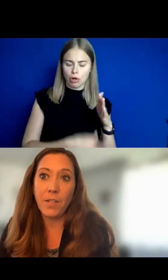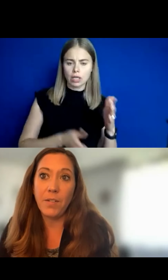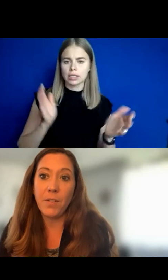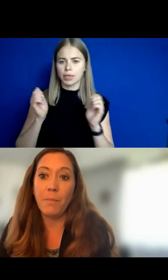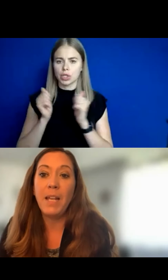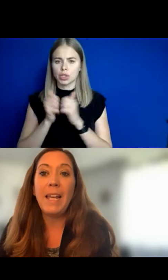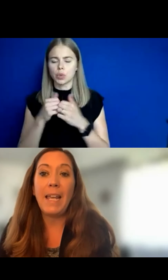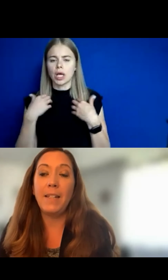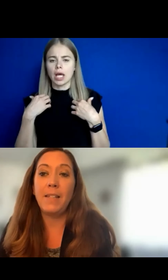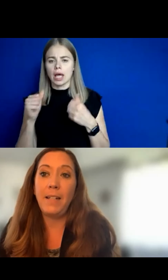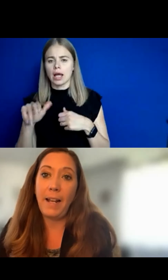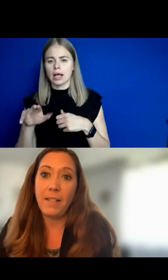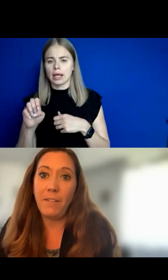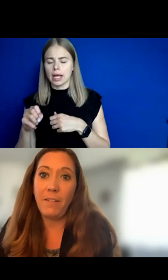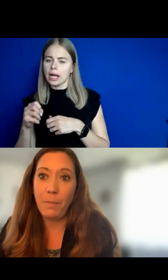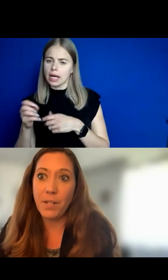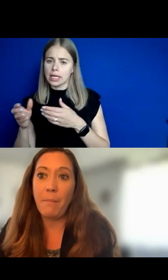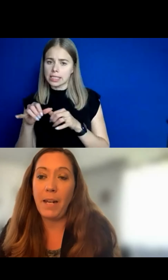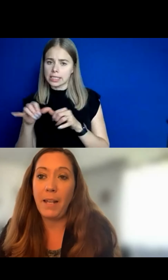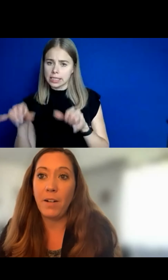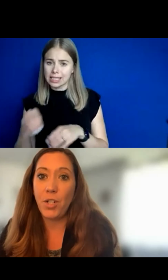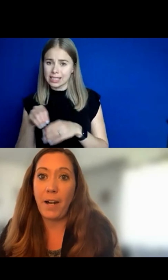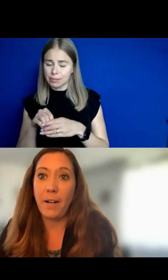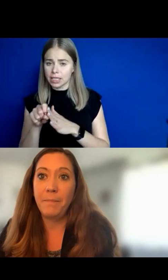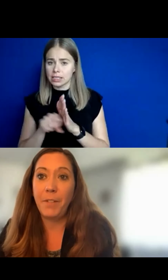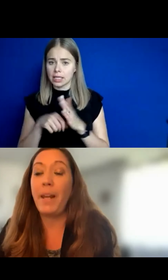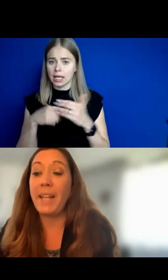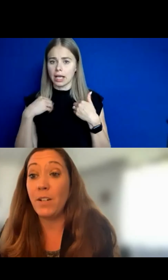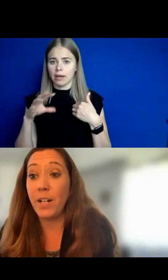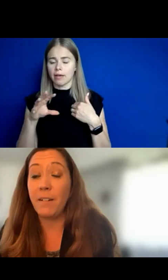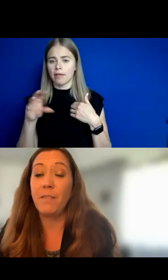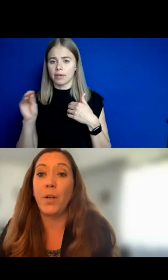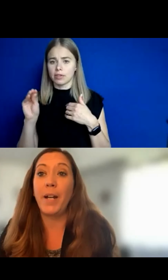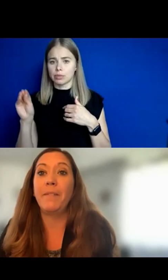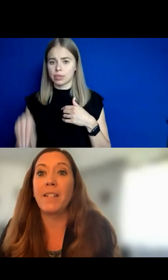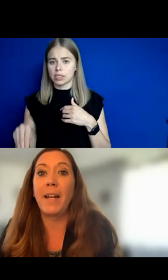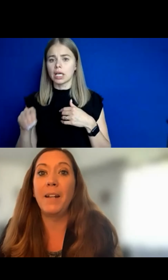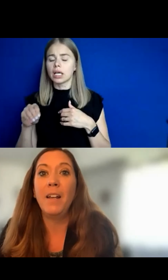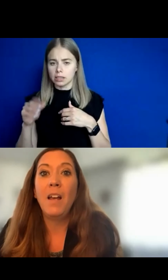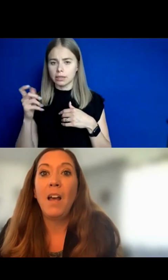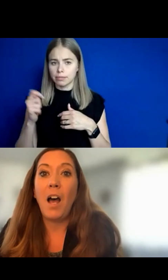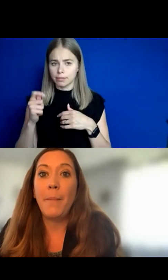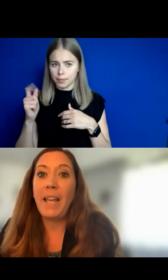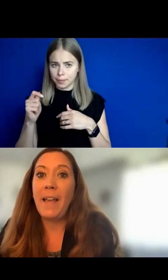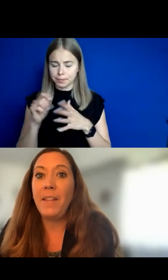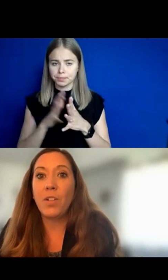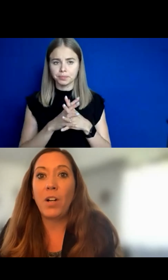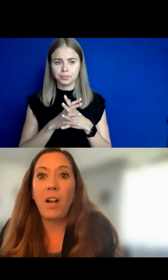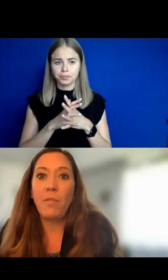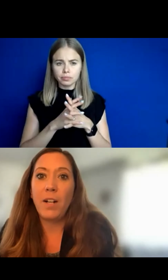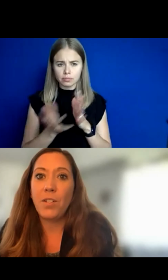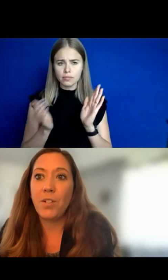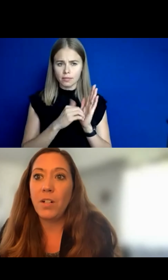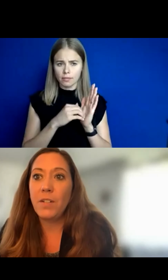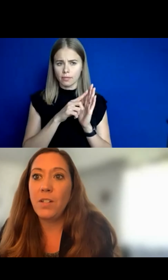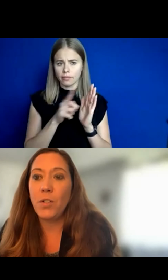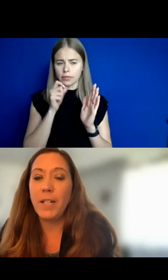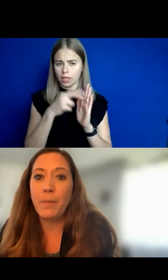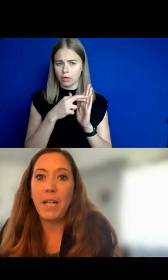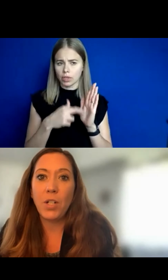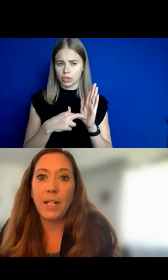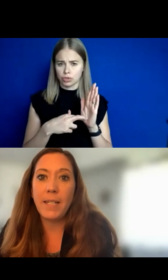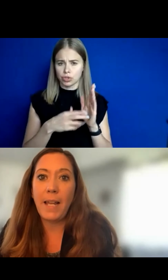healthcare system in a state that has a 50% Medicare share or Medicaid share. Sorry, next slide. Again, these are our non-registered